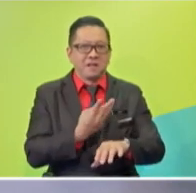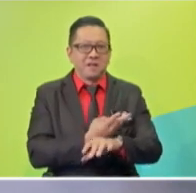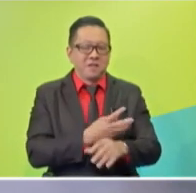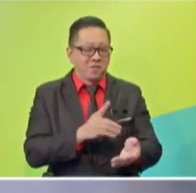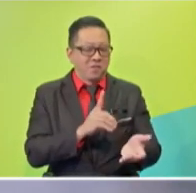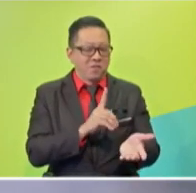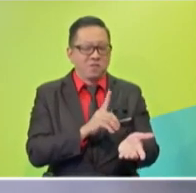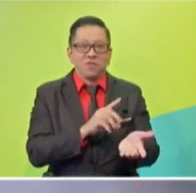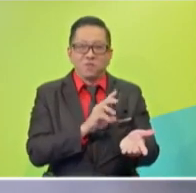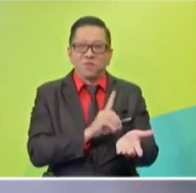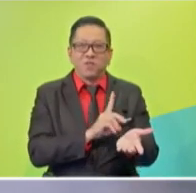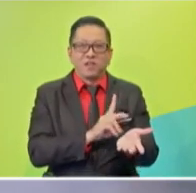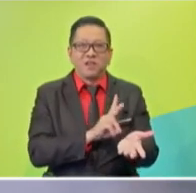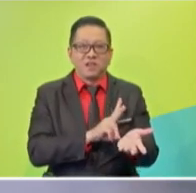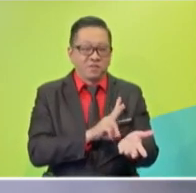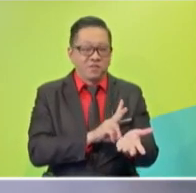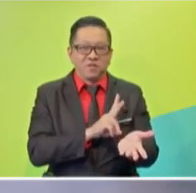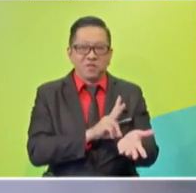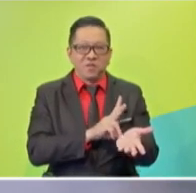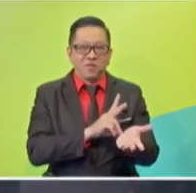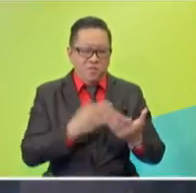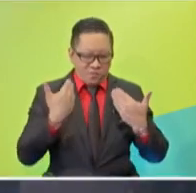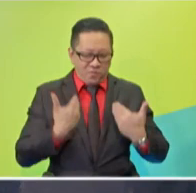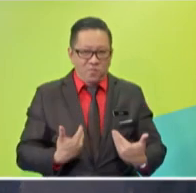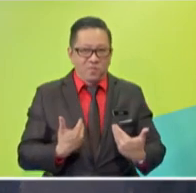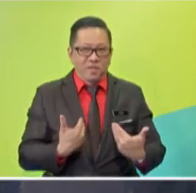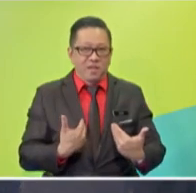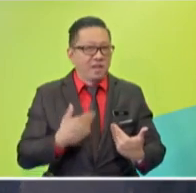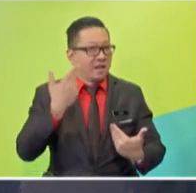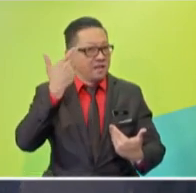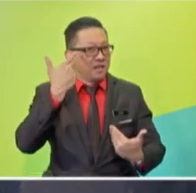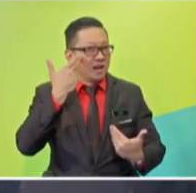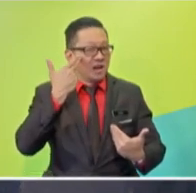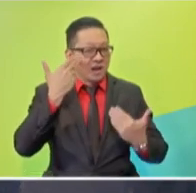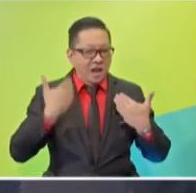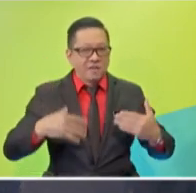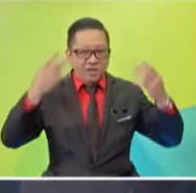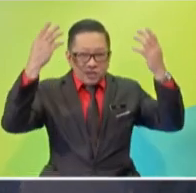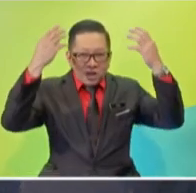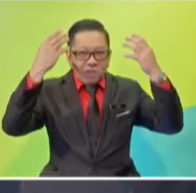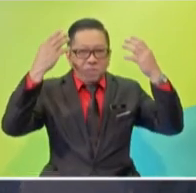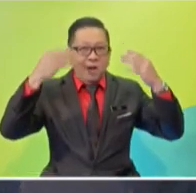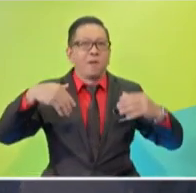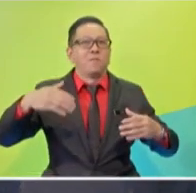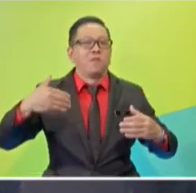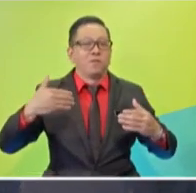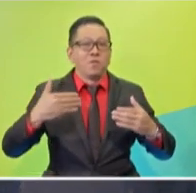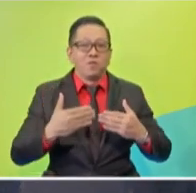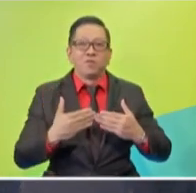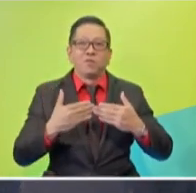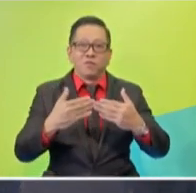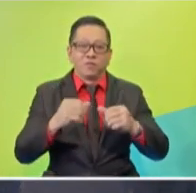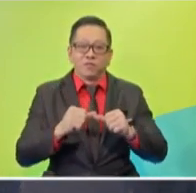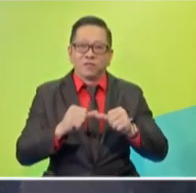veterinarian for wildlife, and you're wearing as a chef. Yes. Okay. All right. So before we go on to